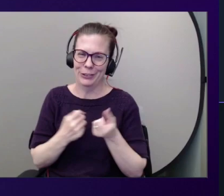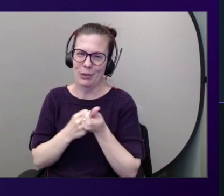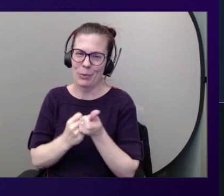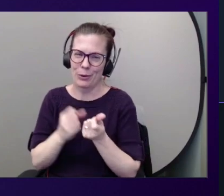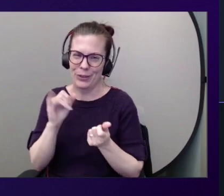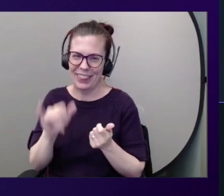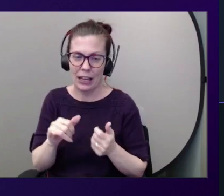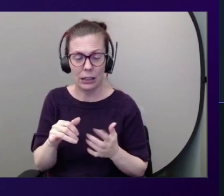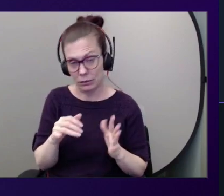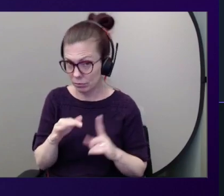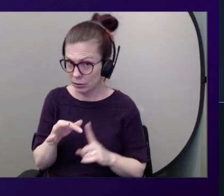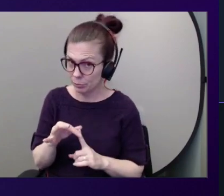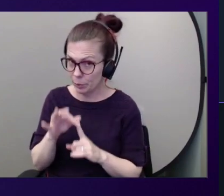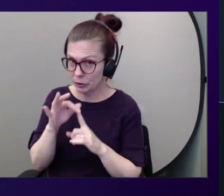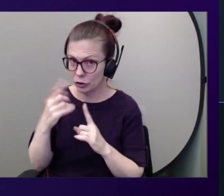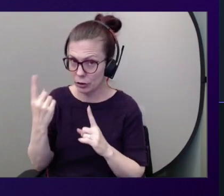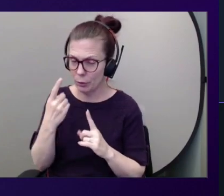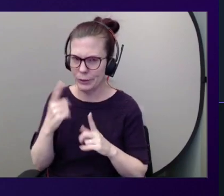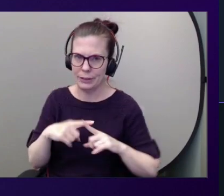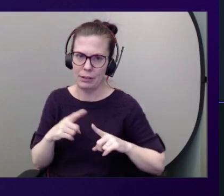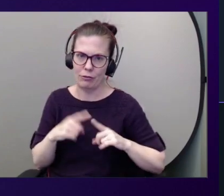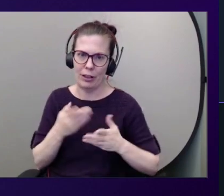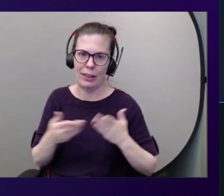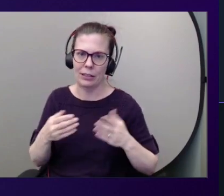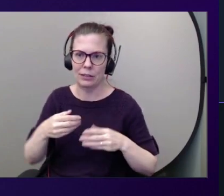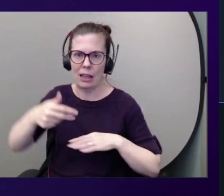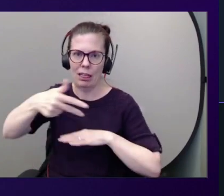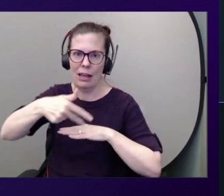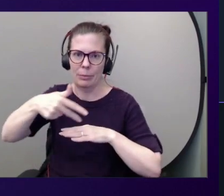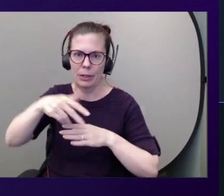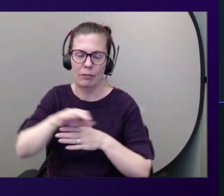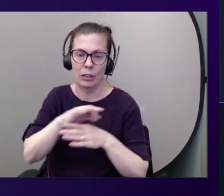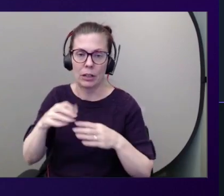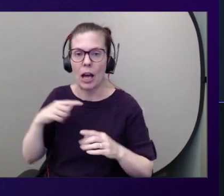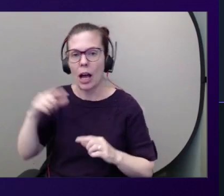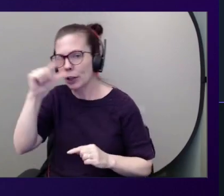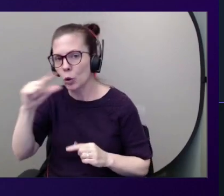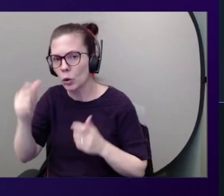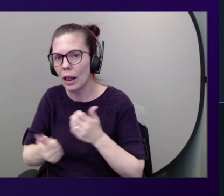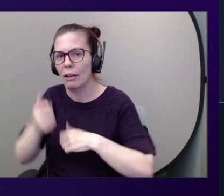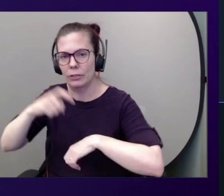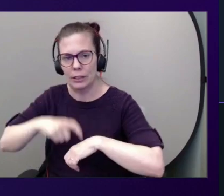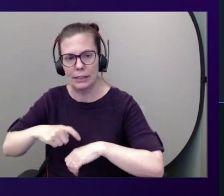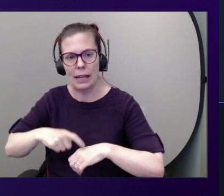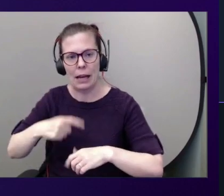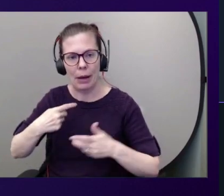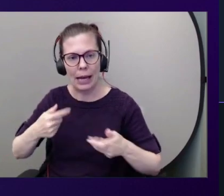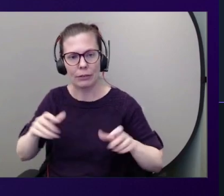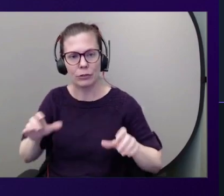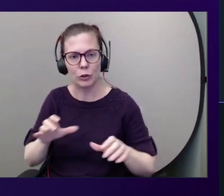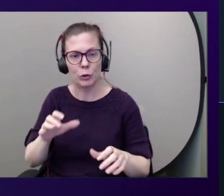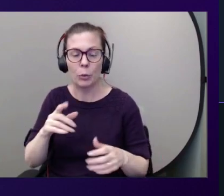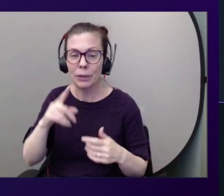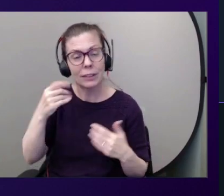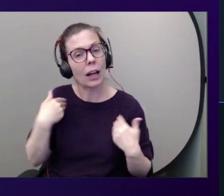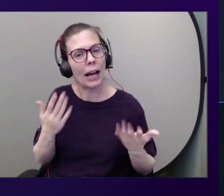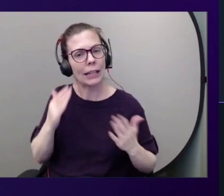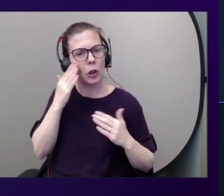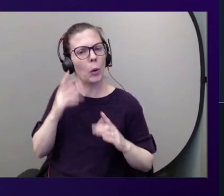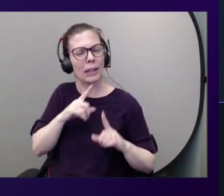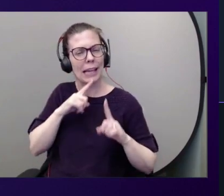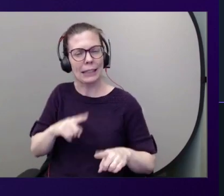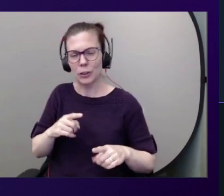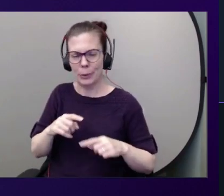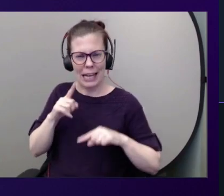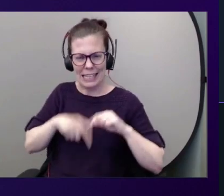Especially, there's always so many different things in Lambda functions that I Google every single time I have to do it because I know that I know the answer, but I can never